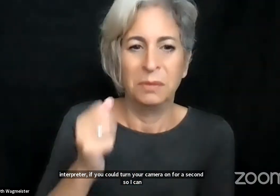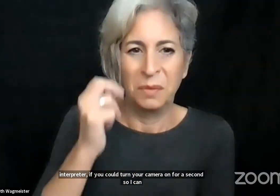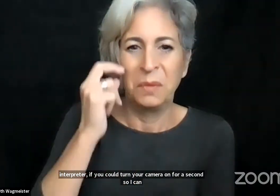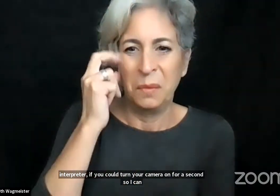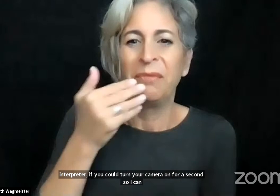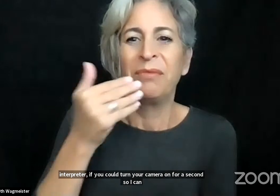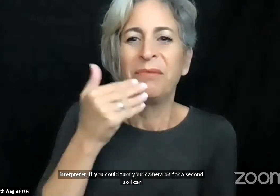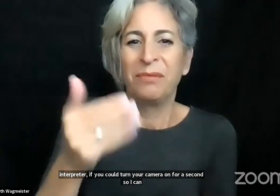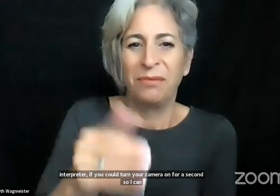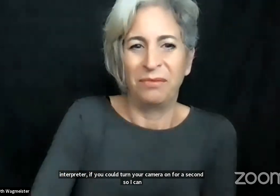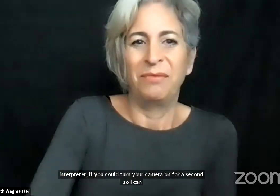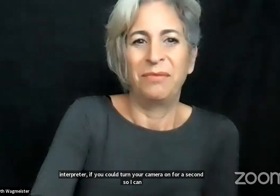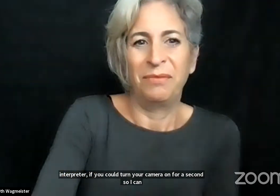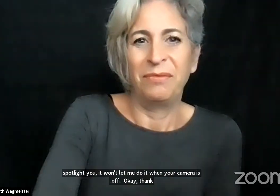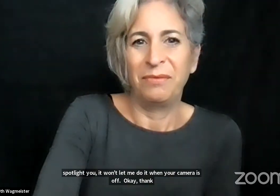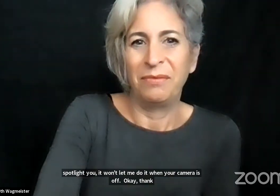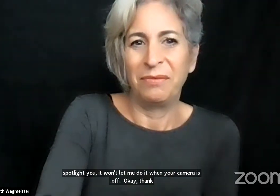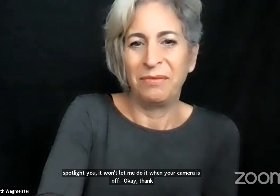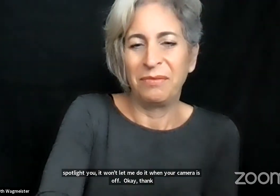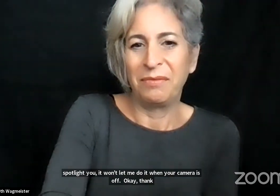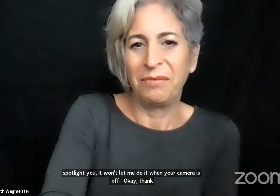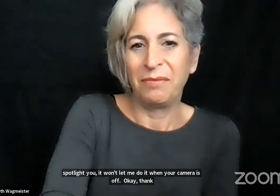thank you.